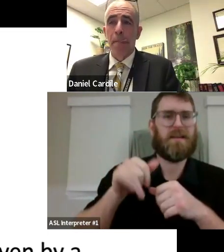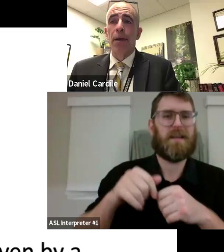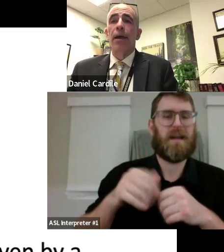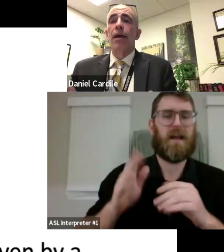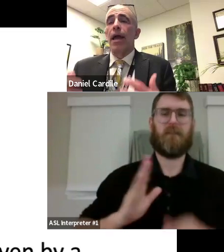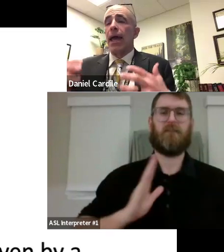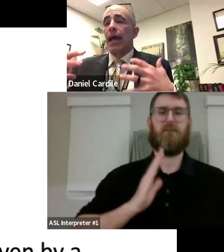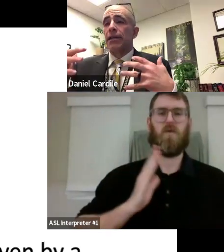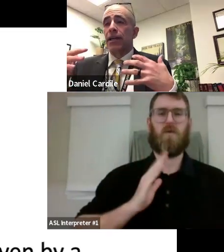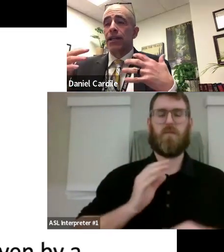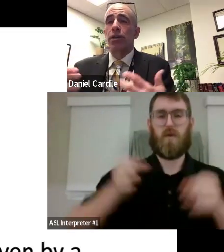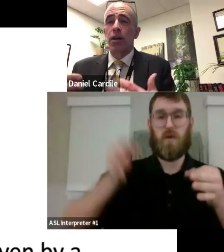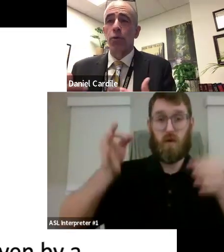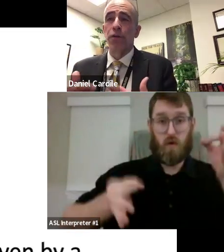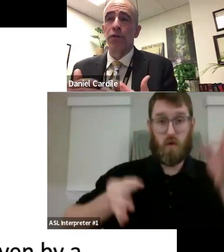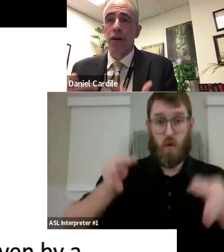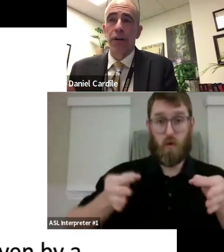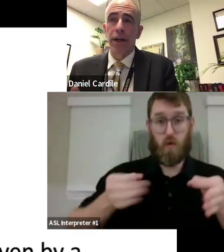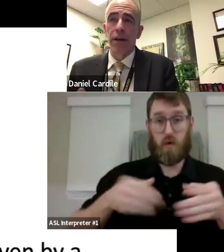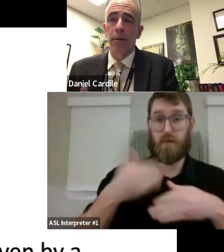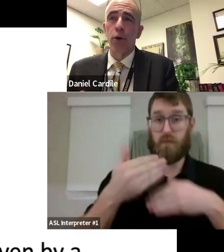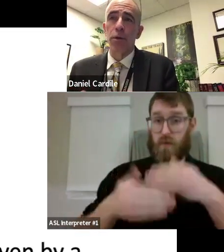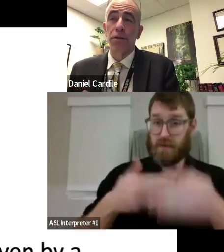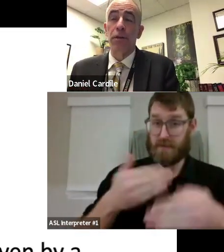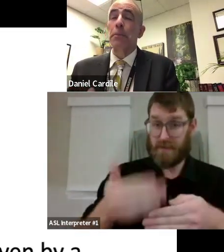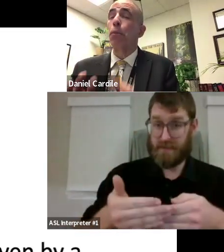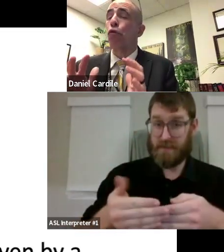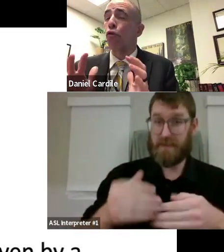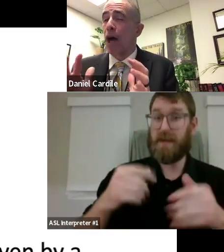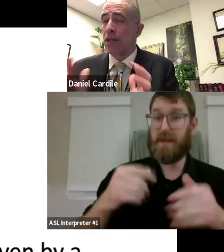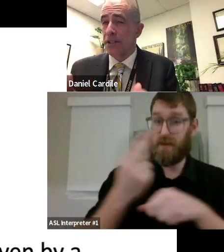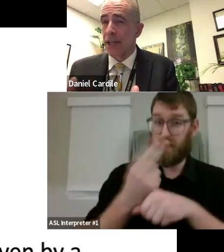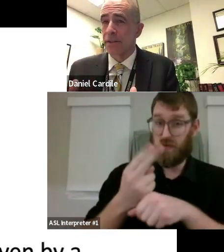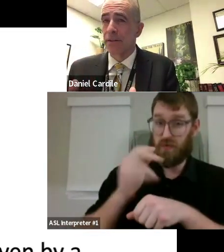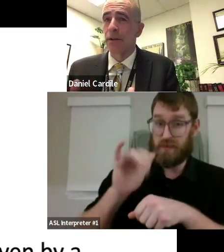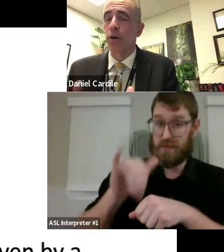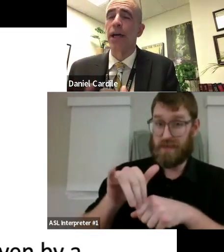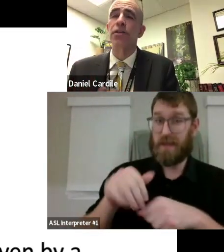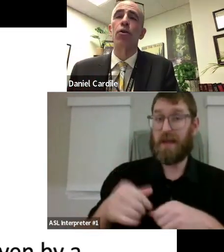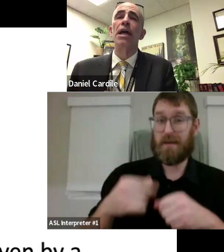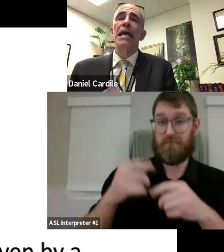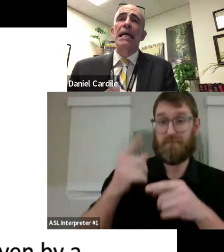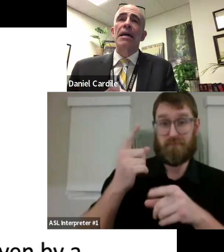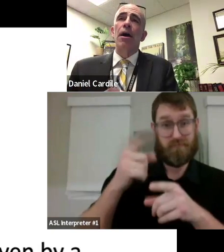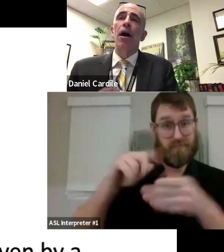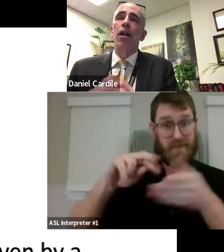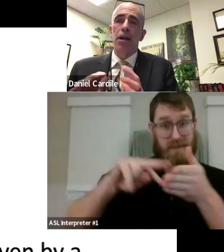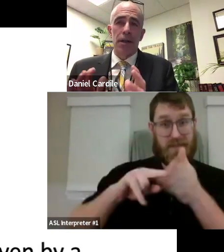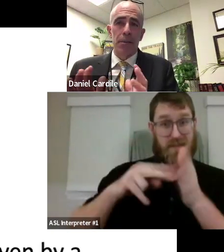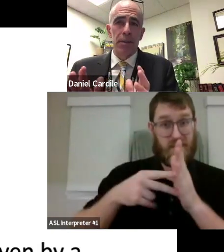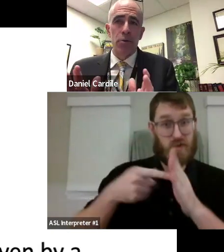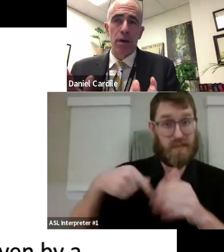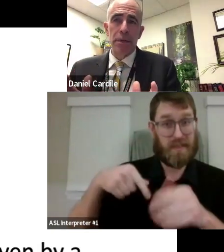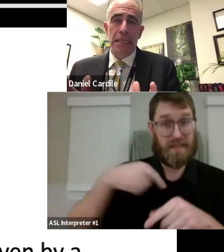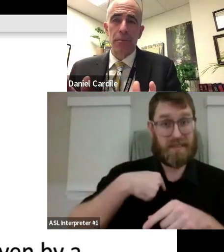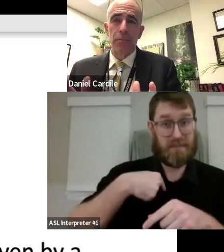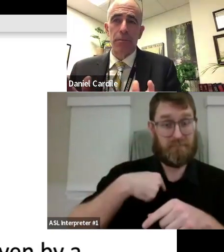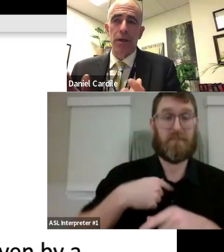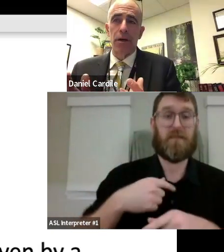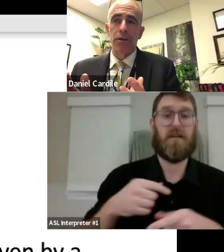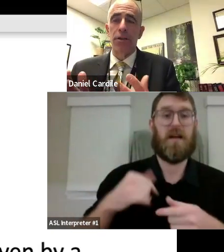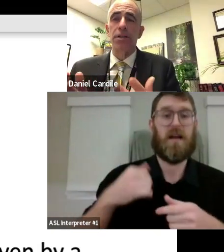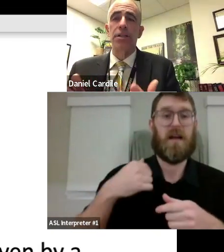process. And I use that word very purposefully, process. Okay, so a lot of times people come